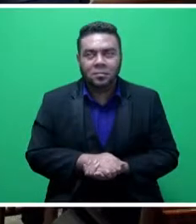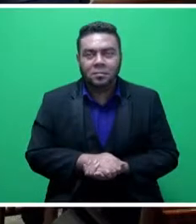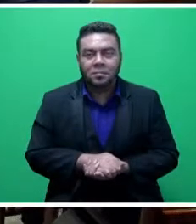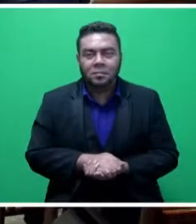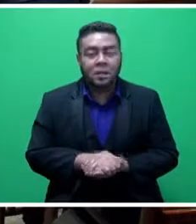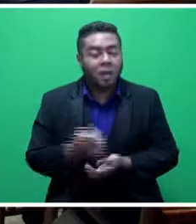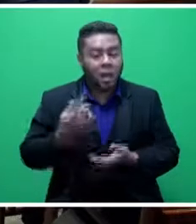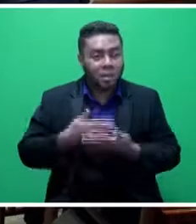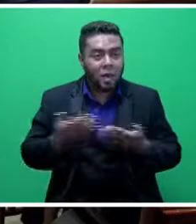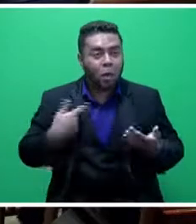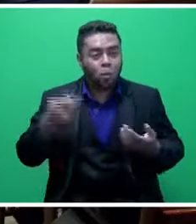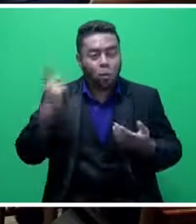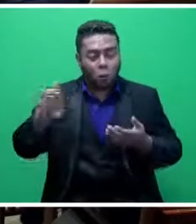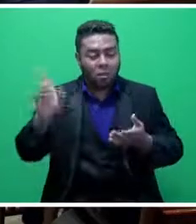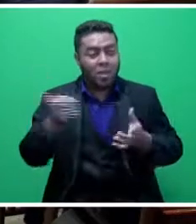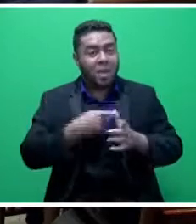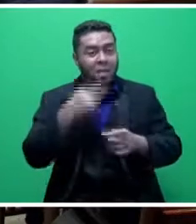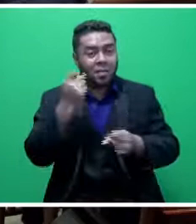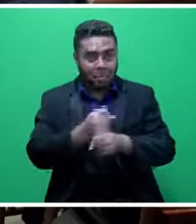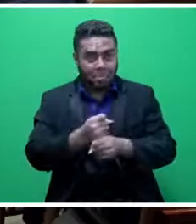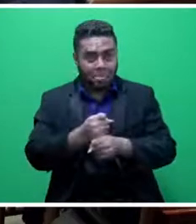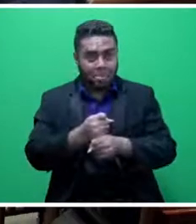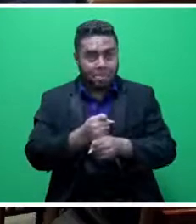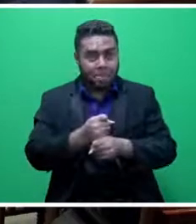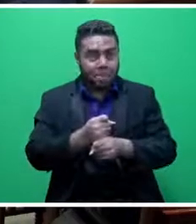I now call on the Attorney General